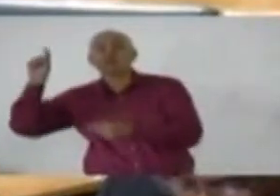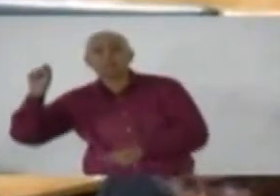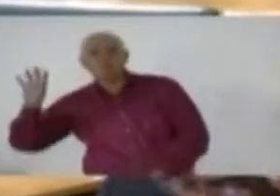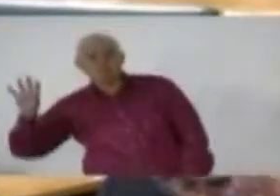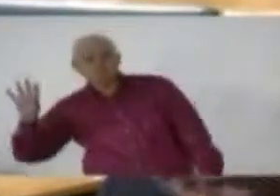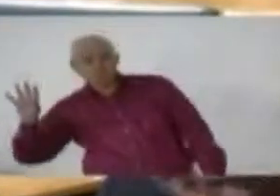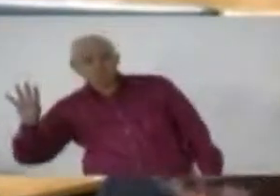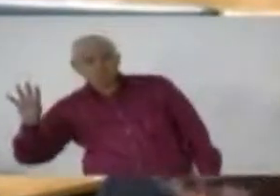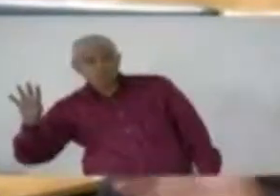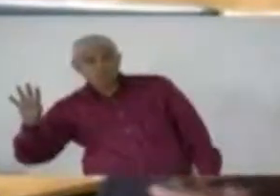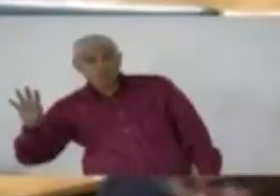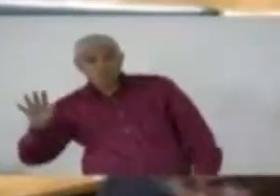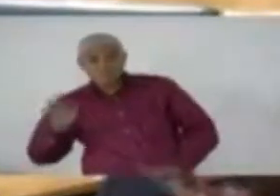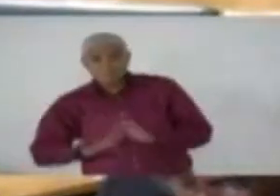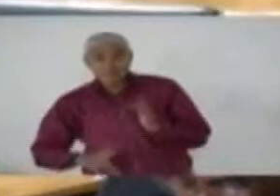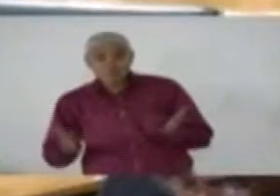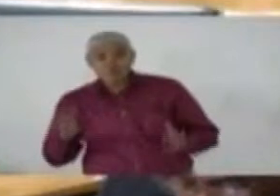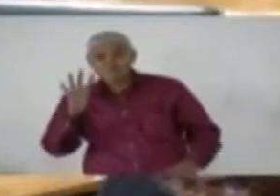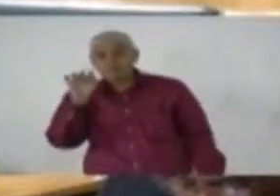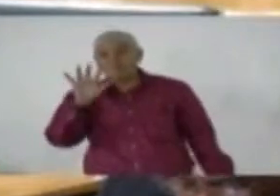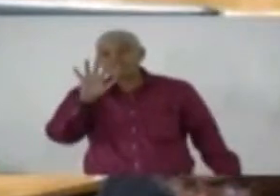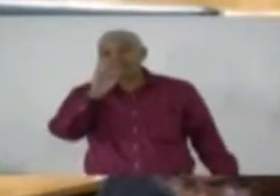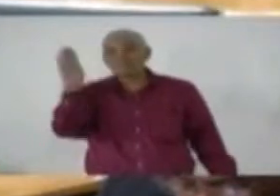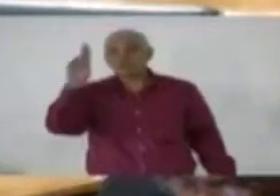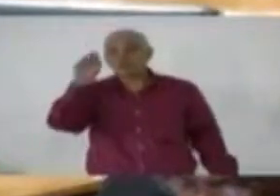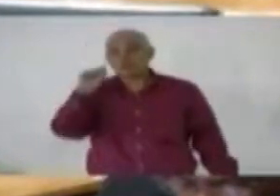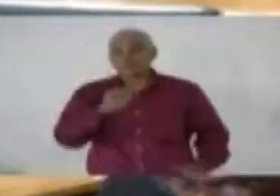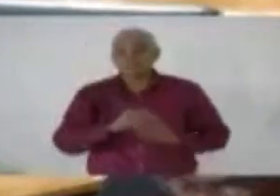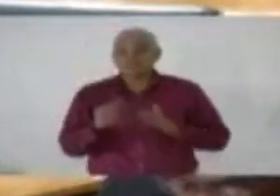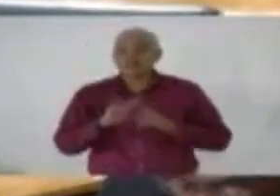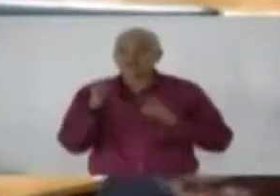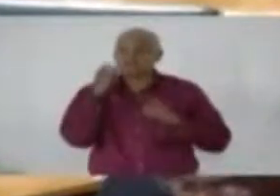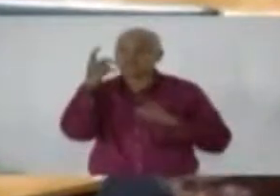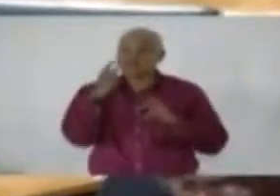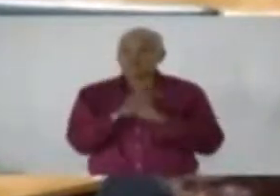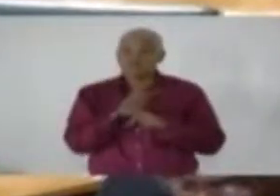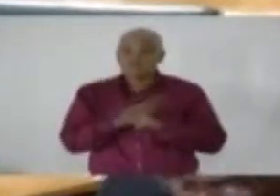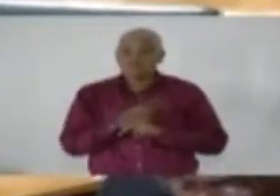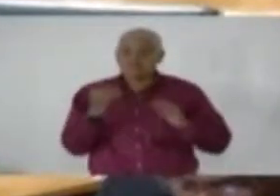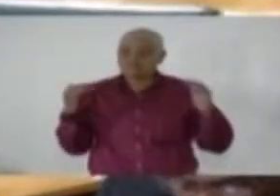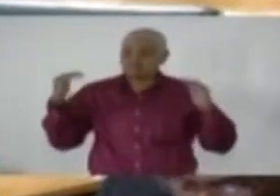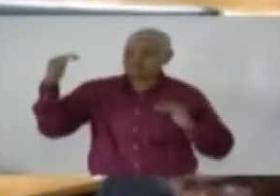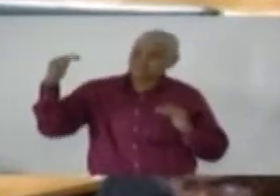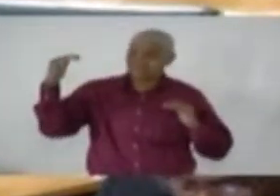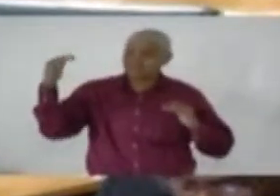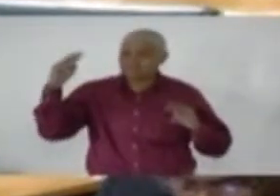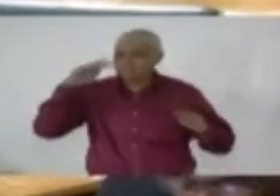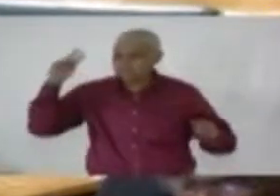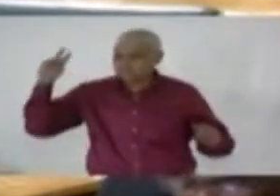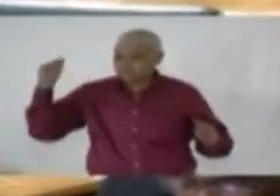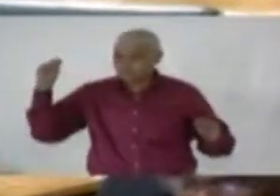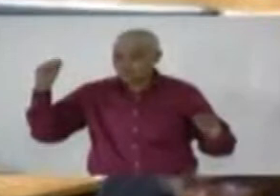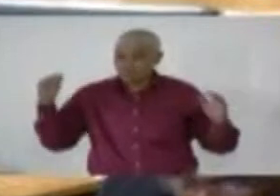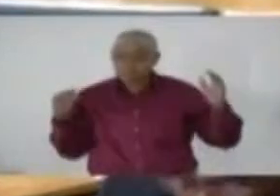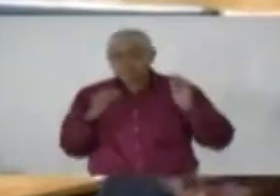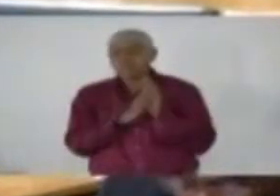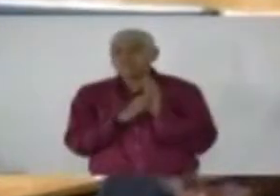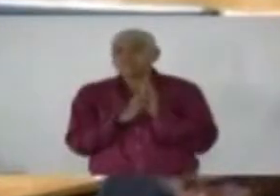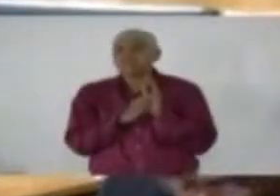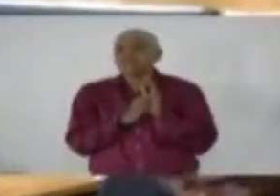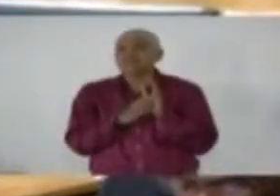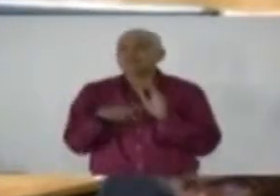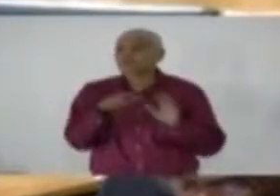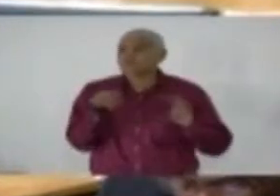Now, under any calculation, when you have that equation on your table for the money that you spend,